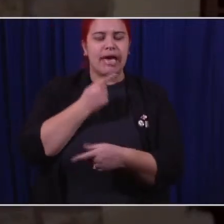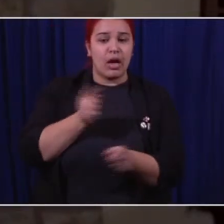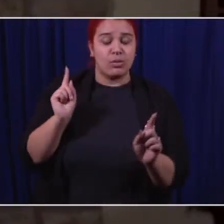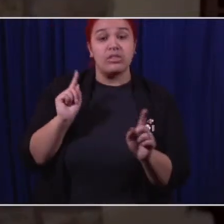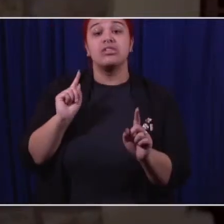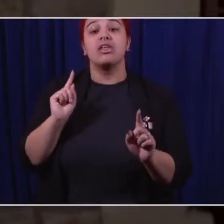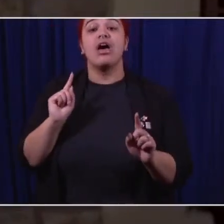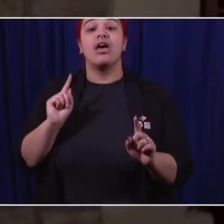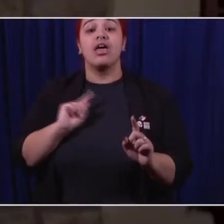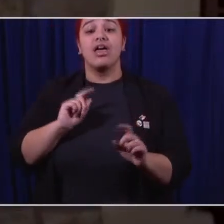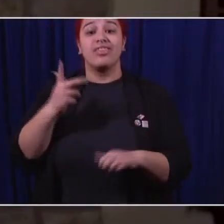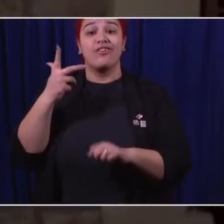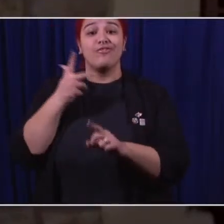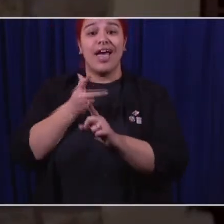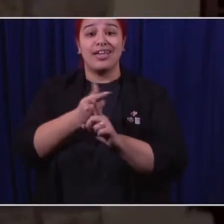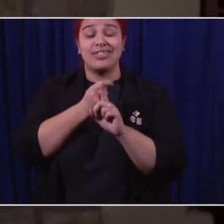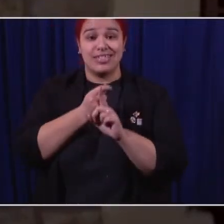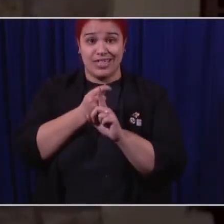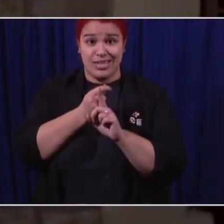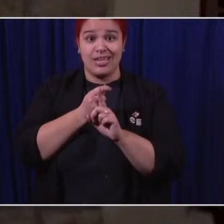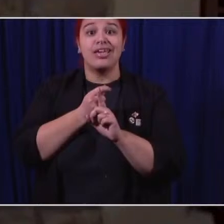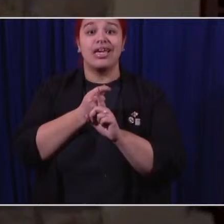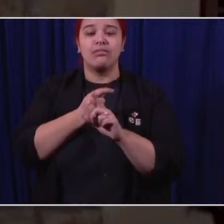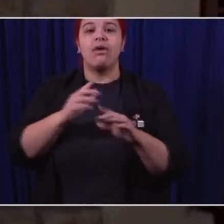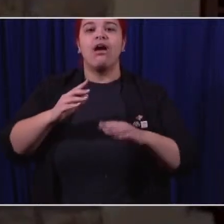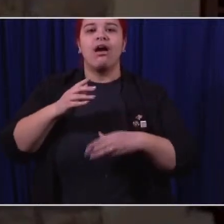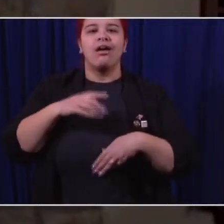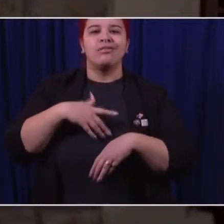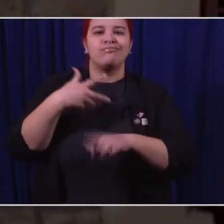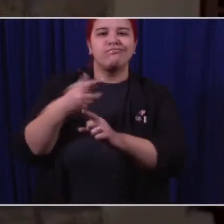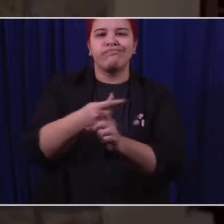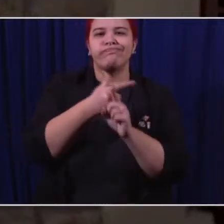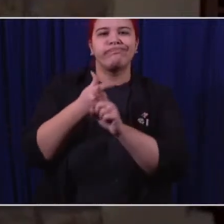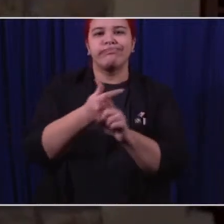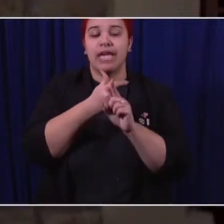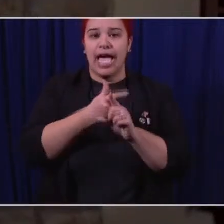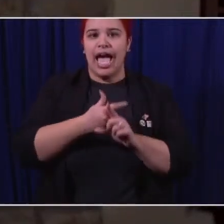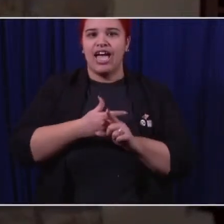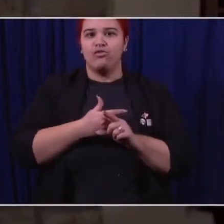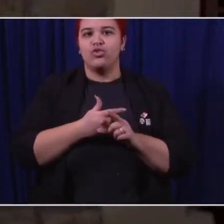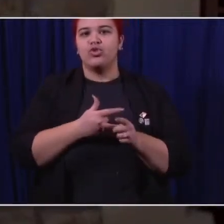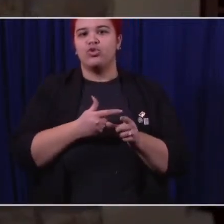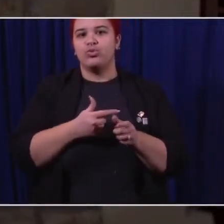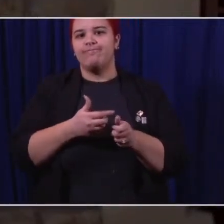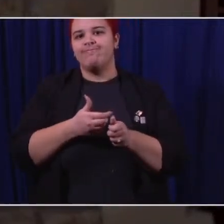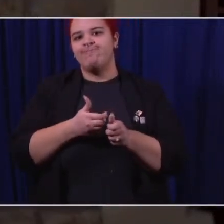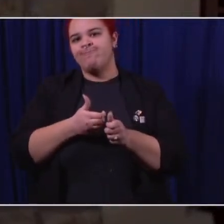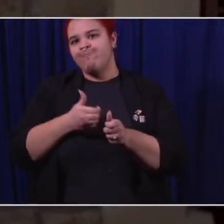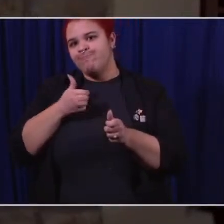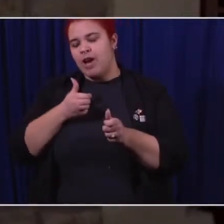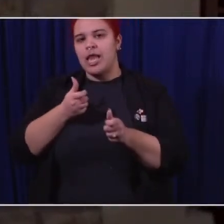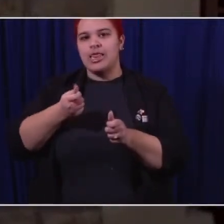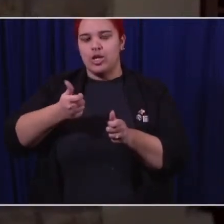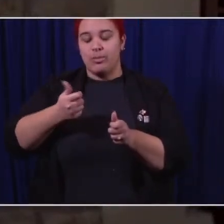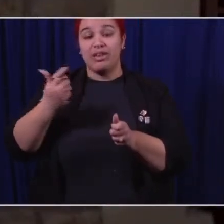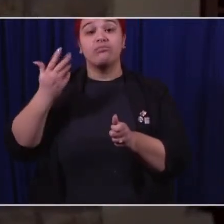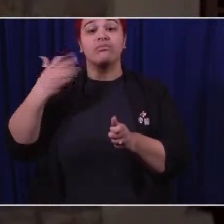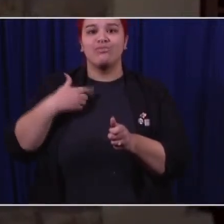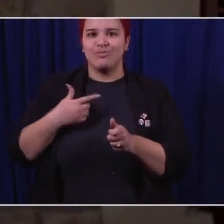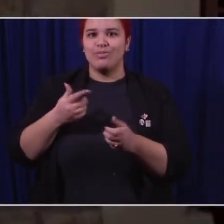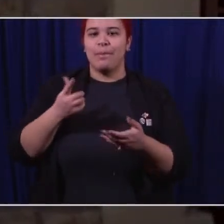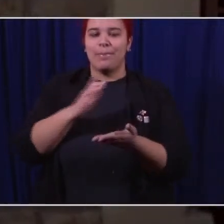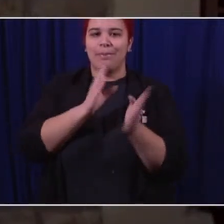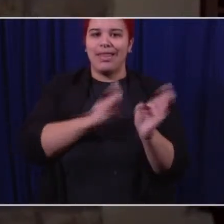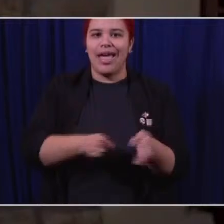age eligibility because of lack of supply. Does the situation or situations you've outlined today, having more